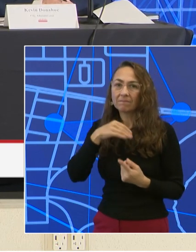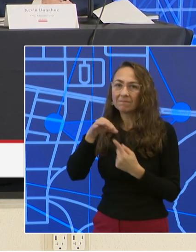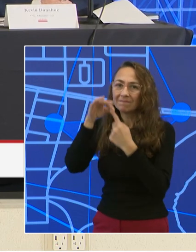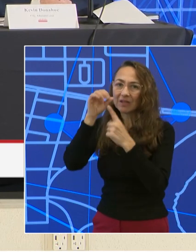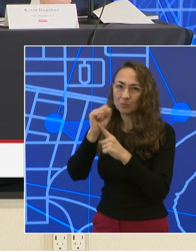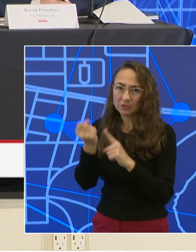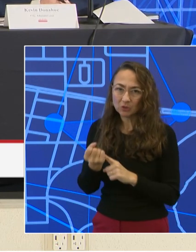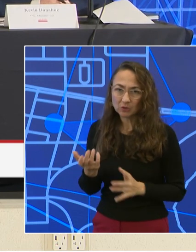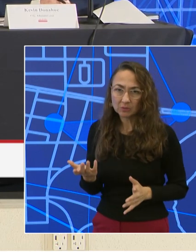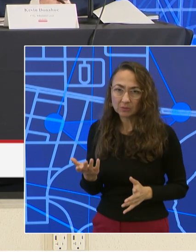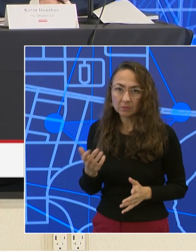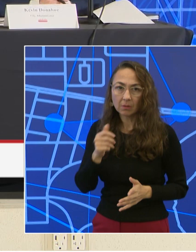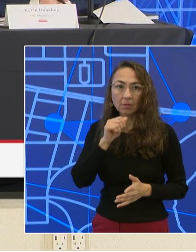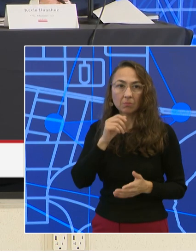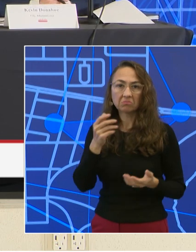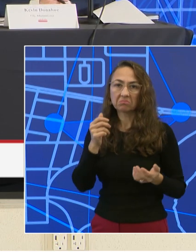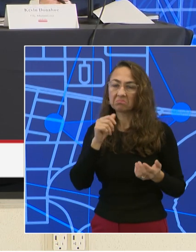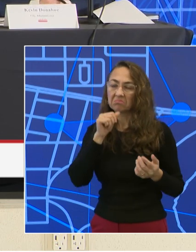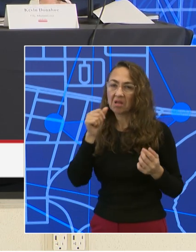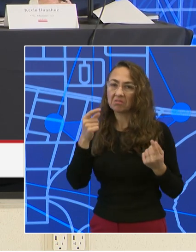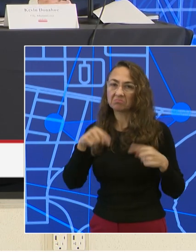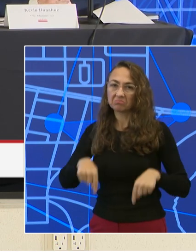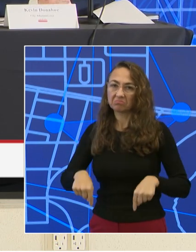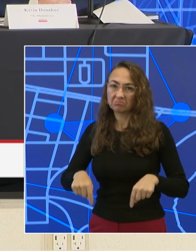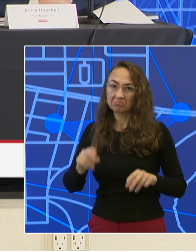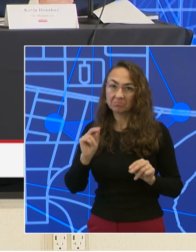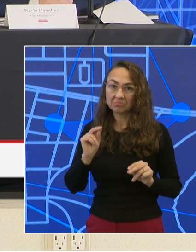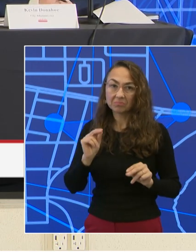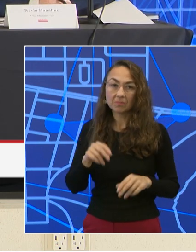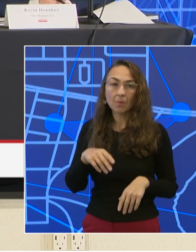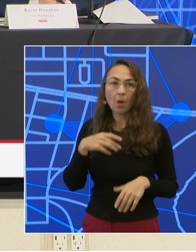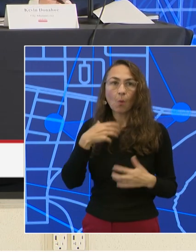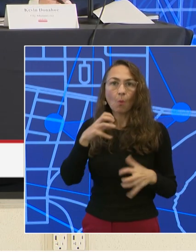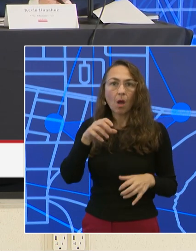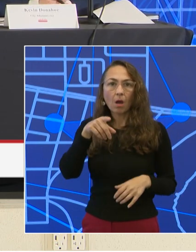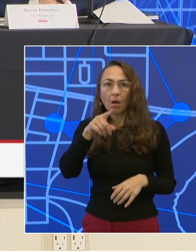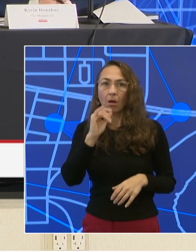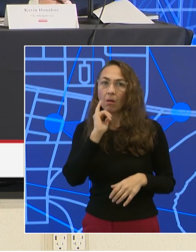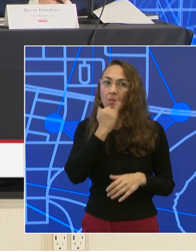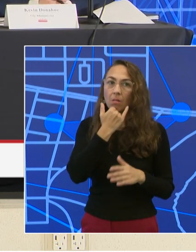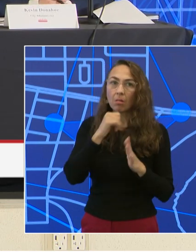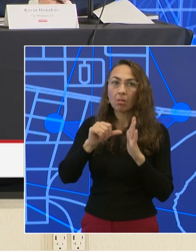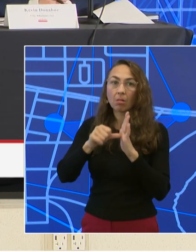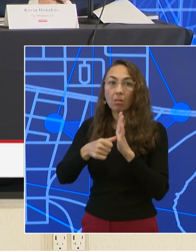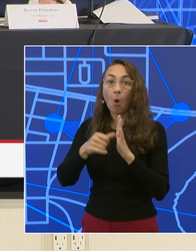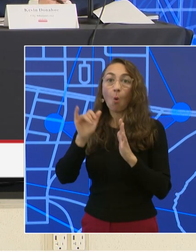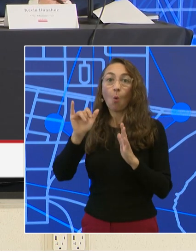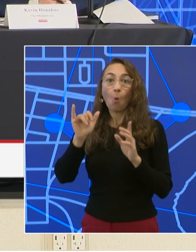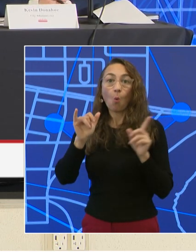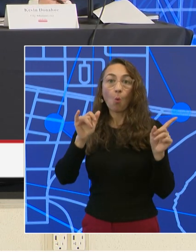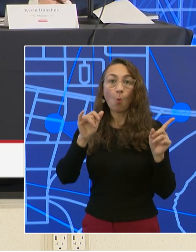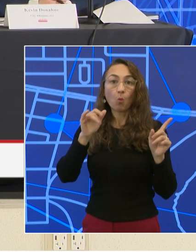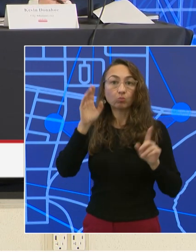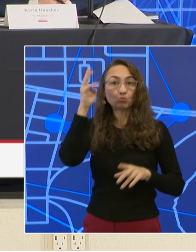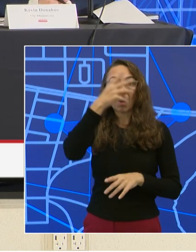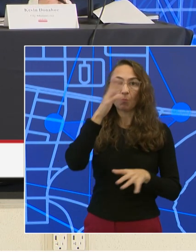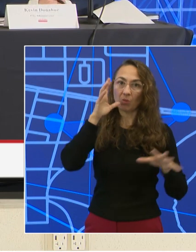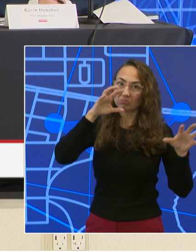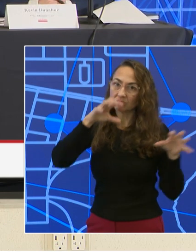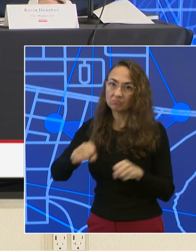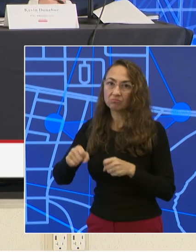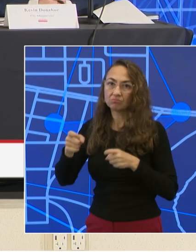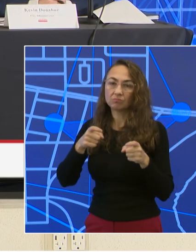to leave any DC resident with the impression that a wand could be raised and then that would happen. It